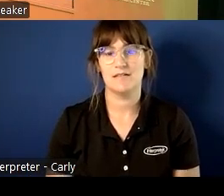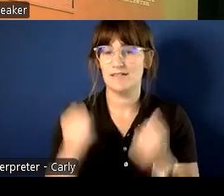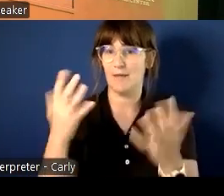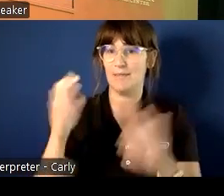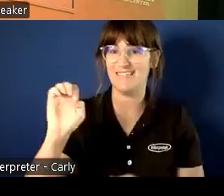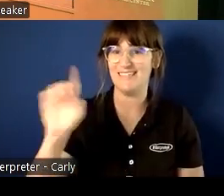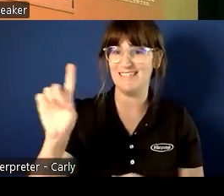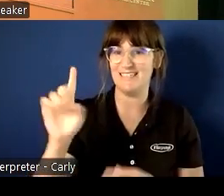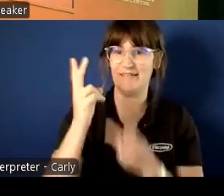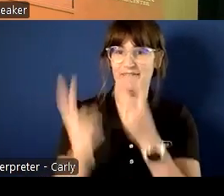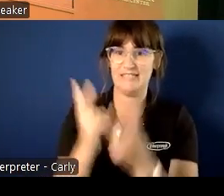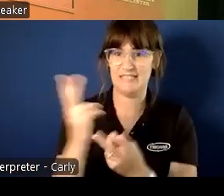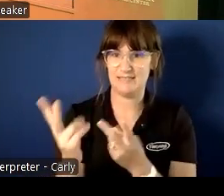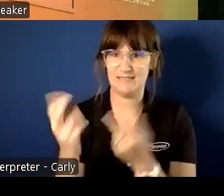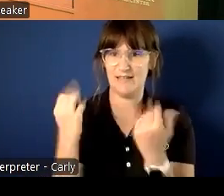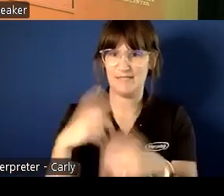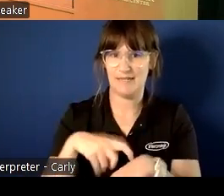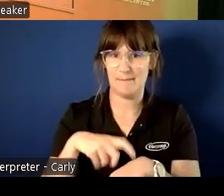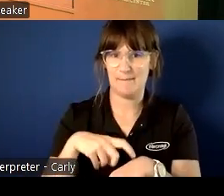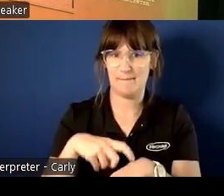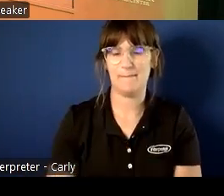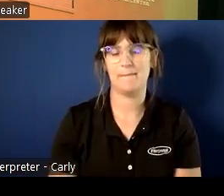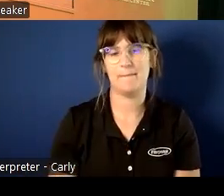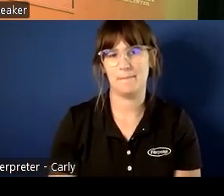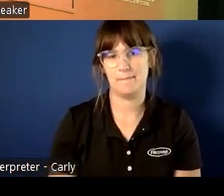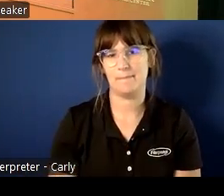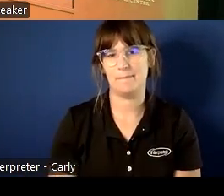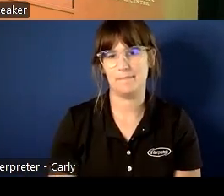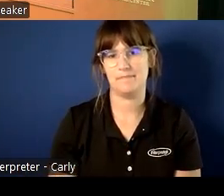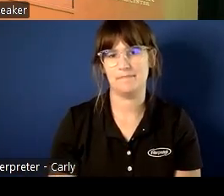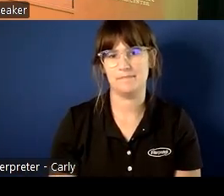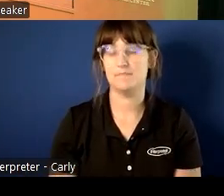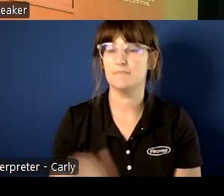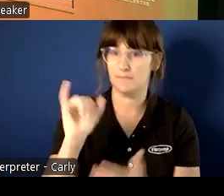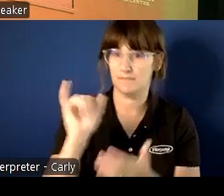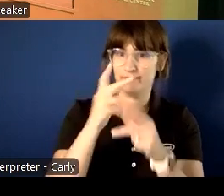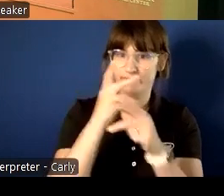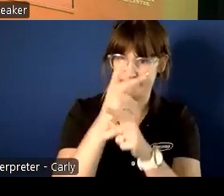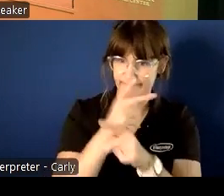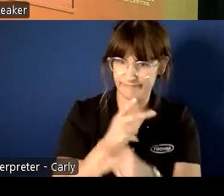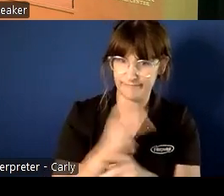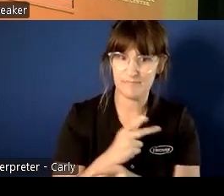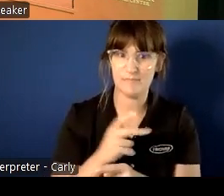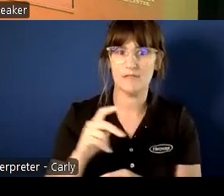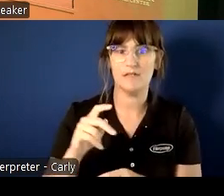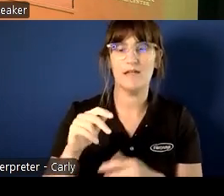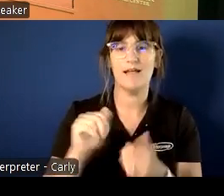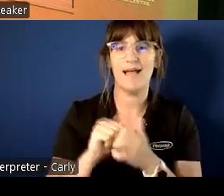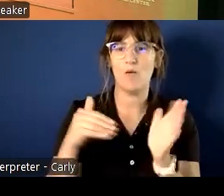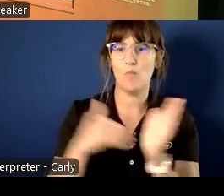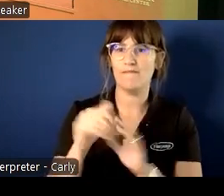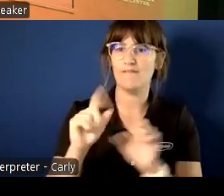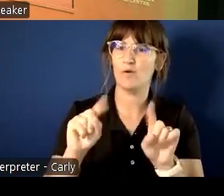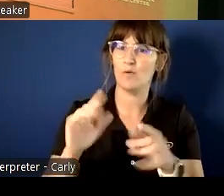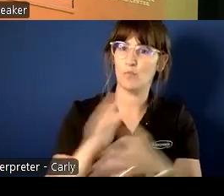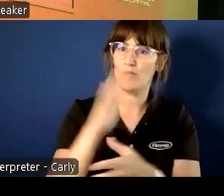or inpatient admissions did they make? And then I can also calculate the rates of primary care visits, because